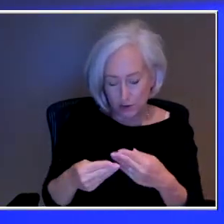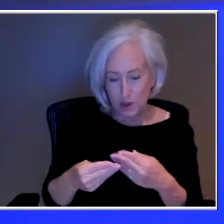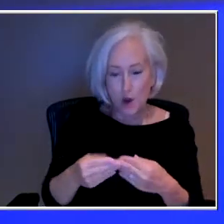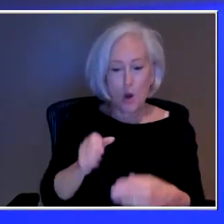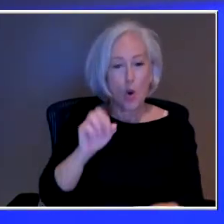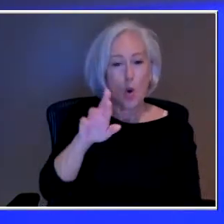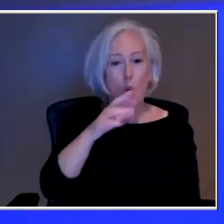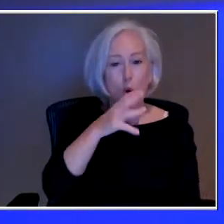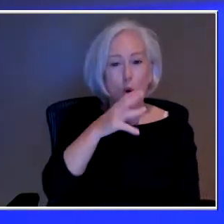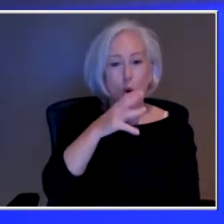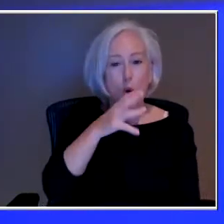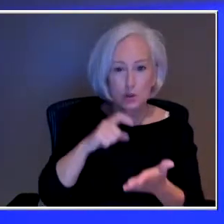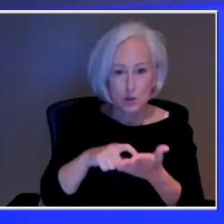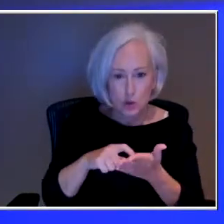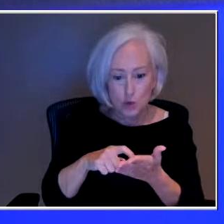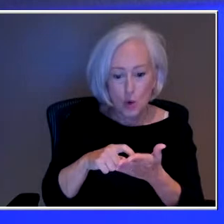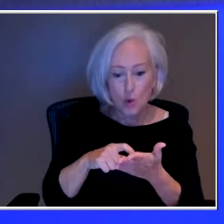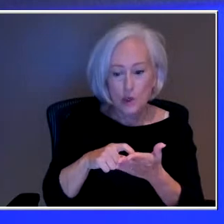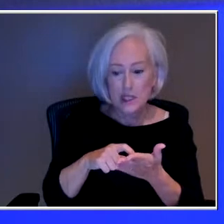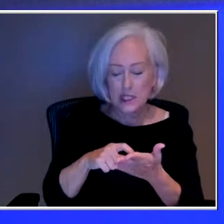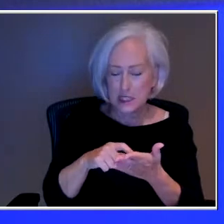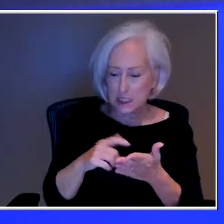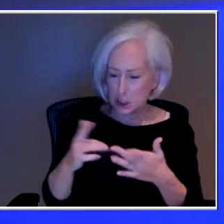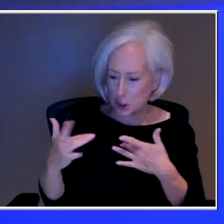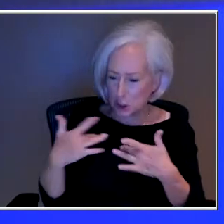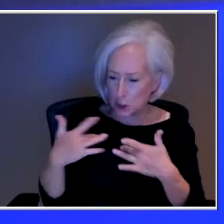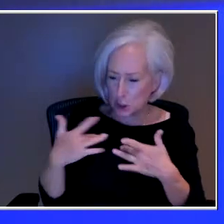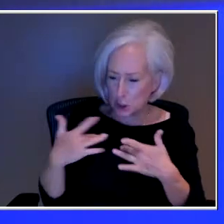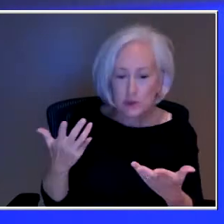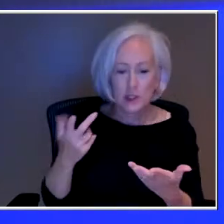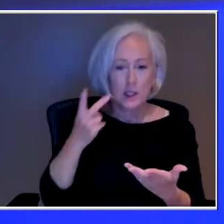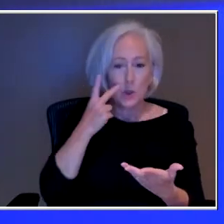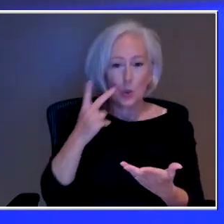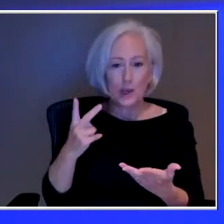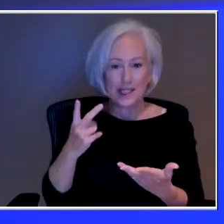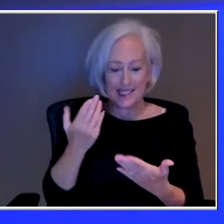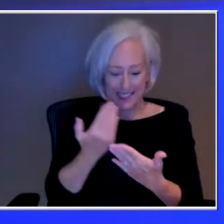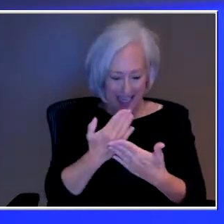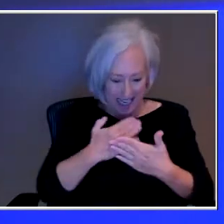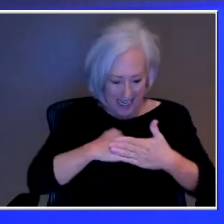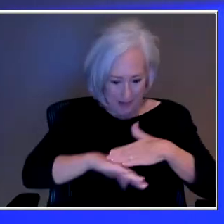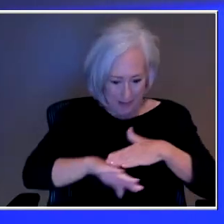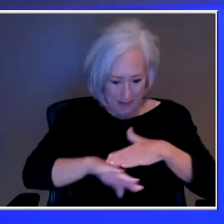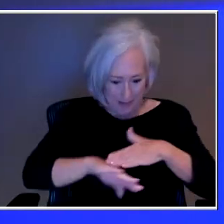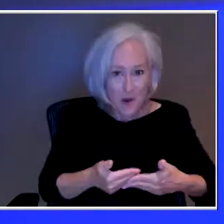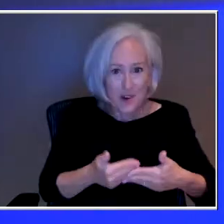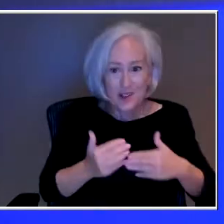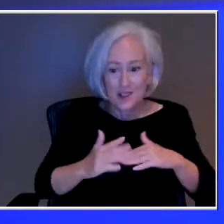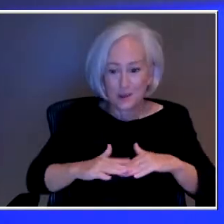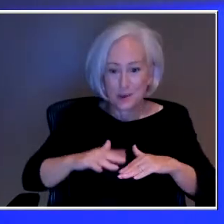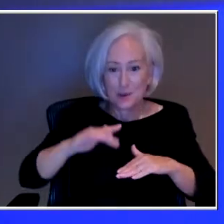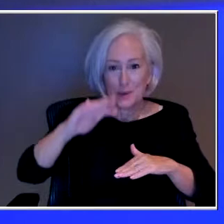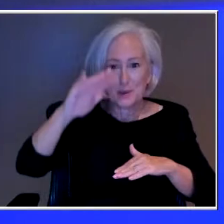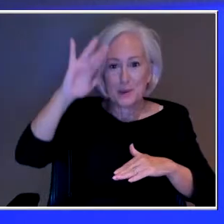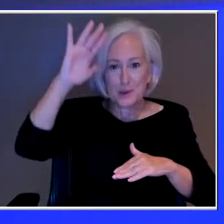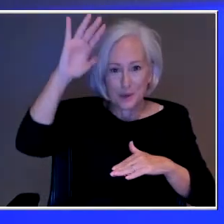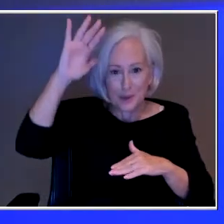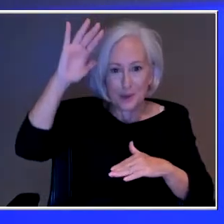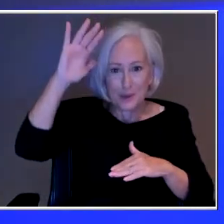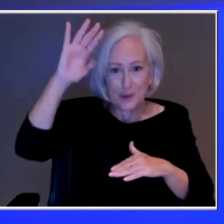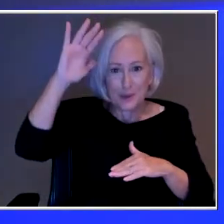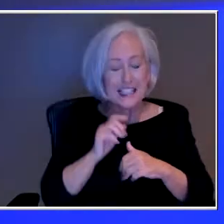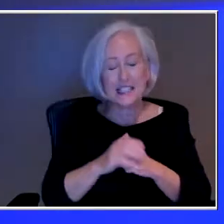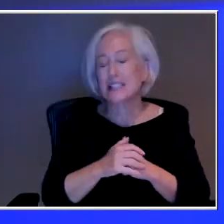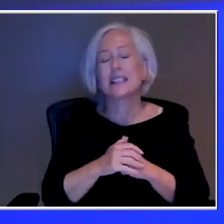we see all ages from newborns up until your oldest is 20, and then everywhere